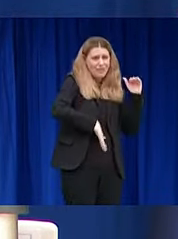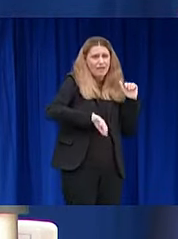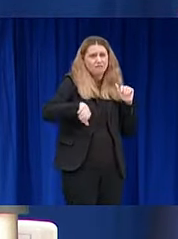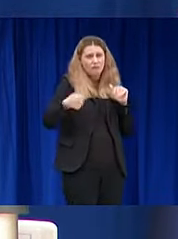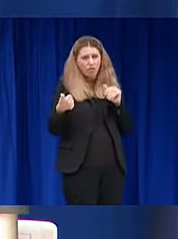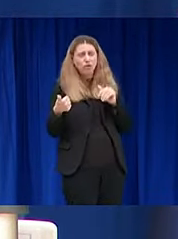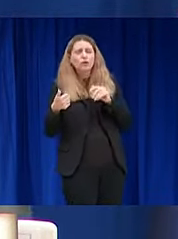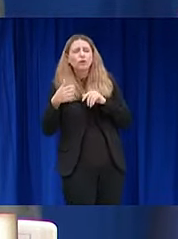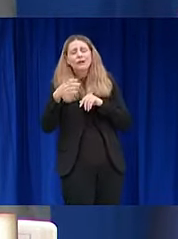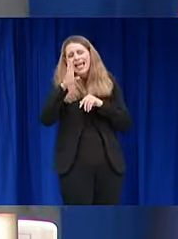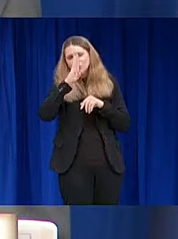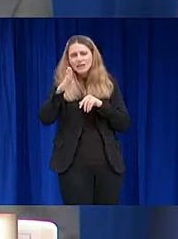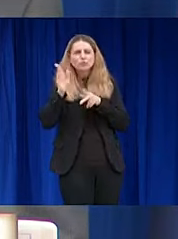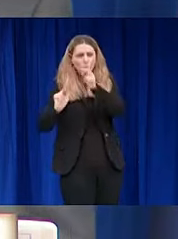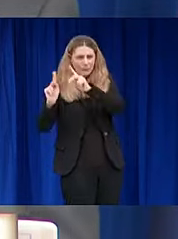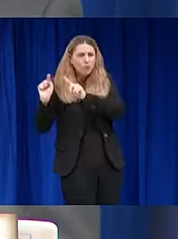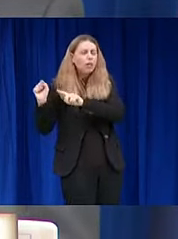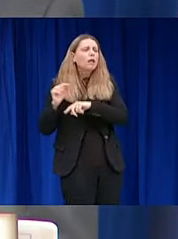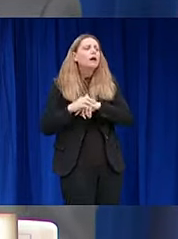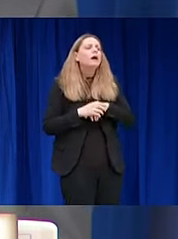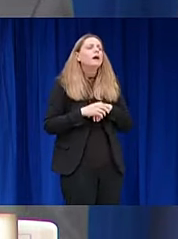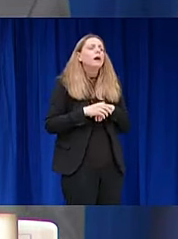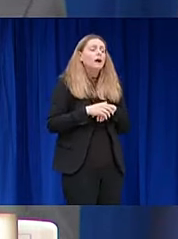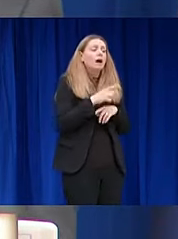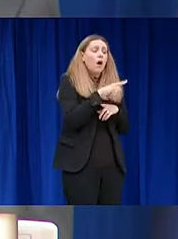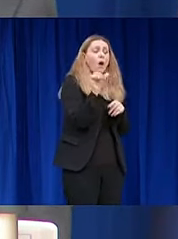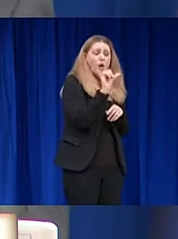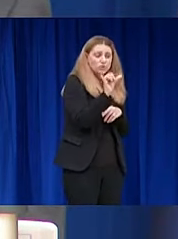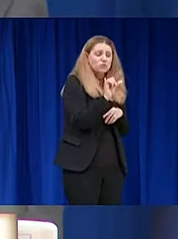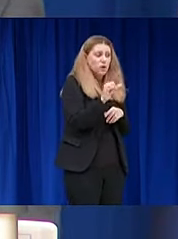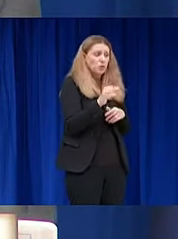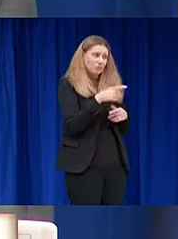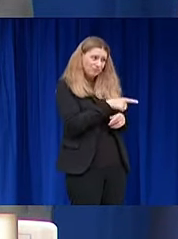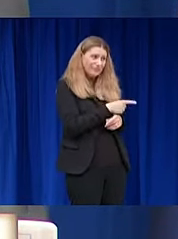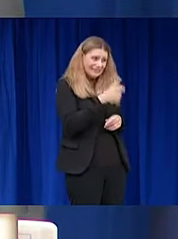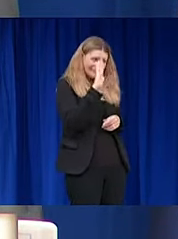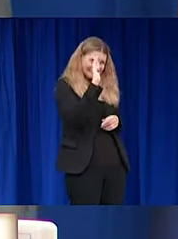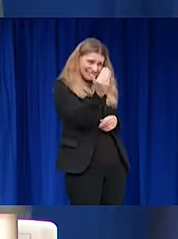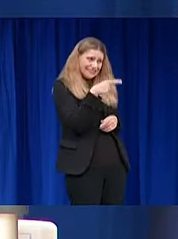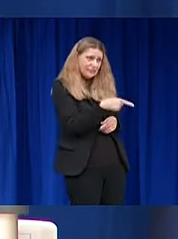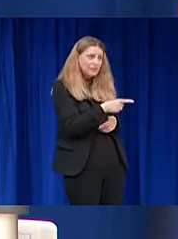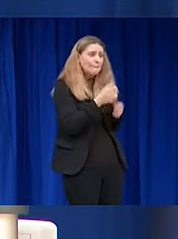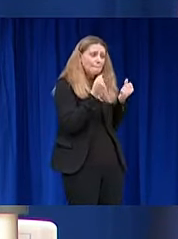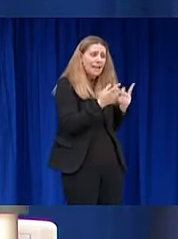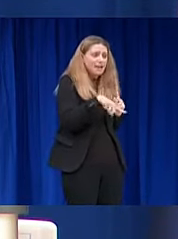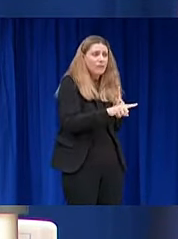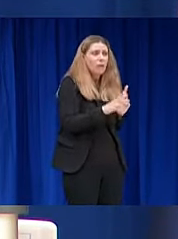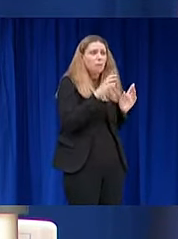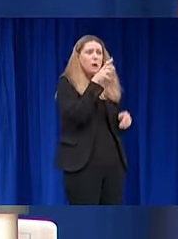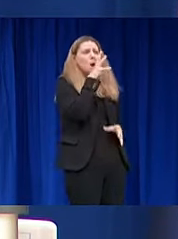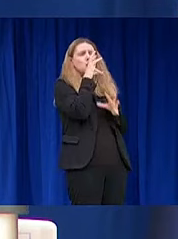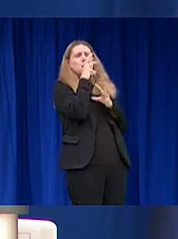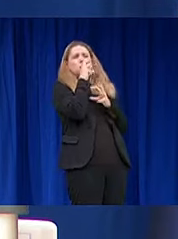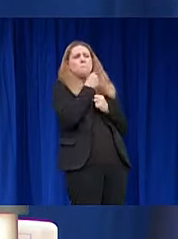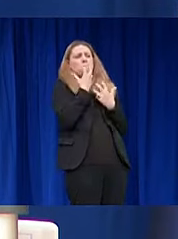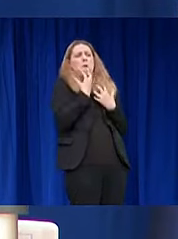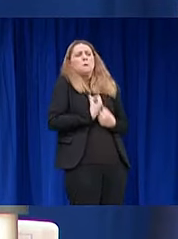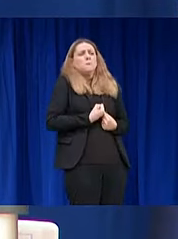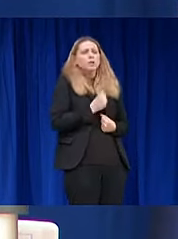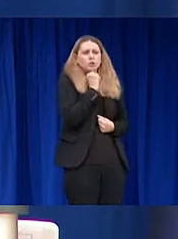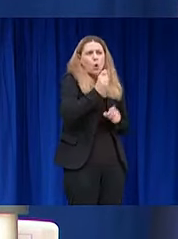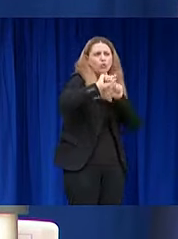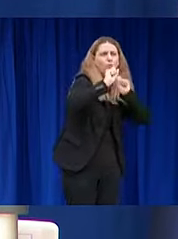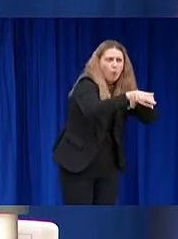Additional research suggests that there's underreporting among the LGBT community. Therefore, the Family Advocacy Program uses